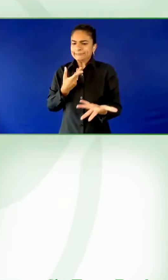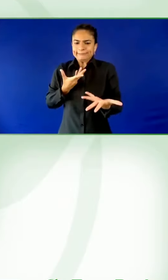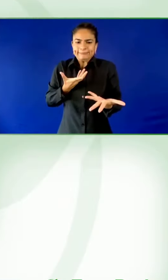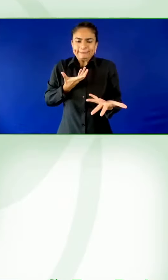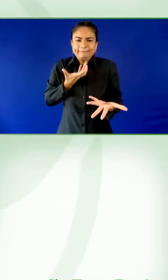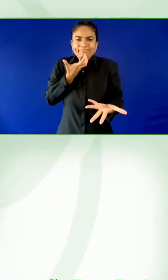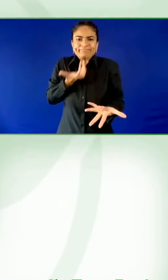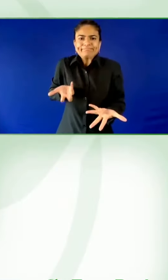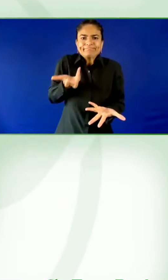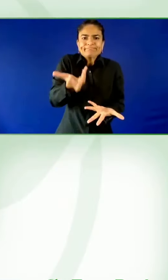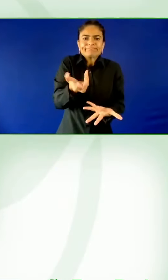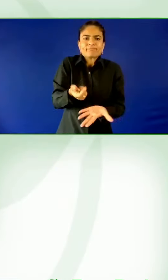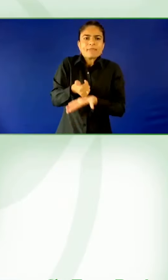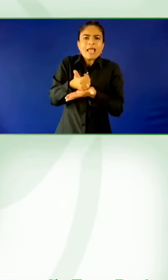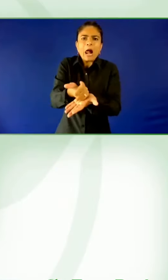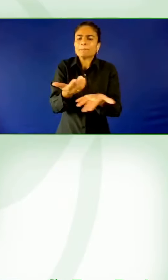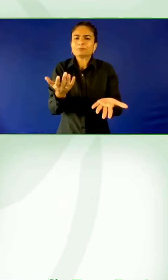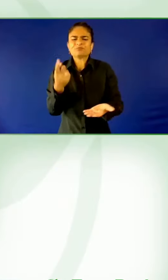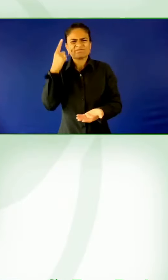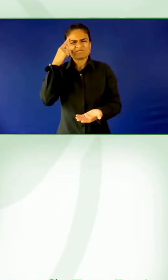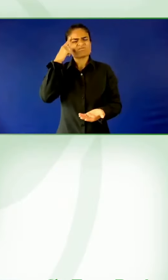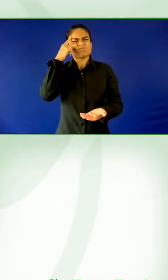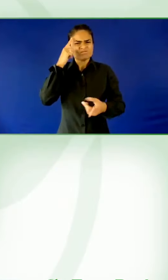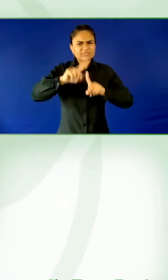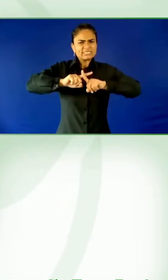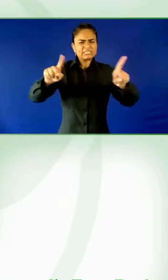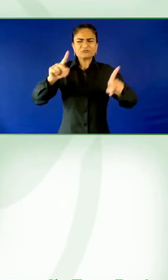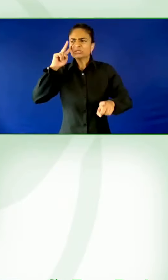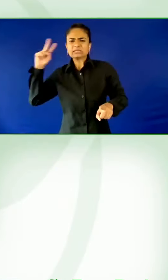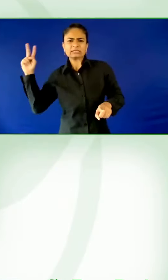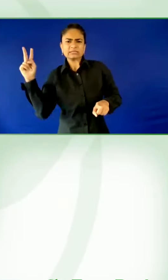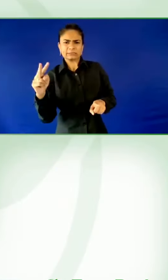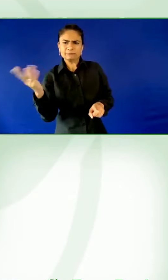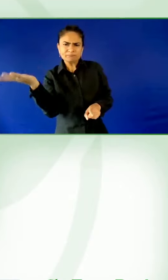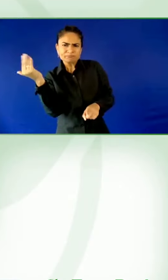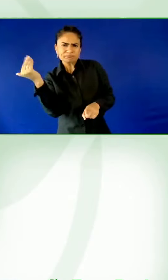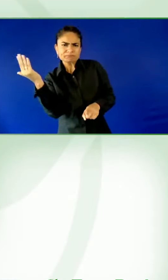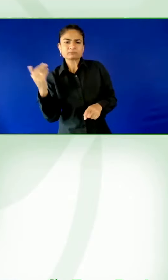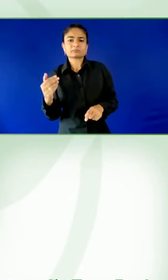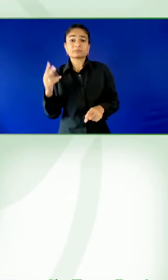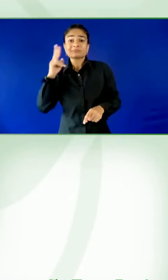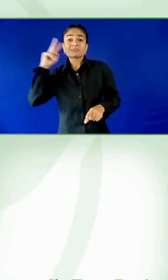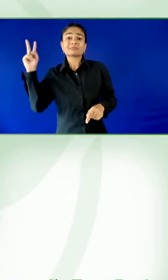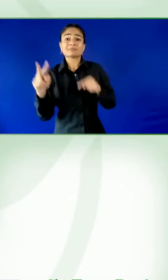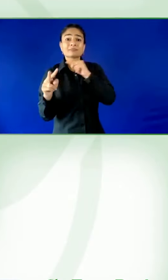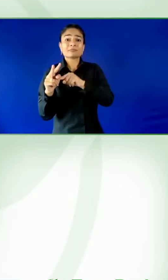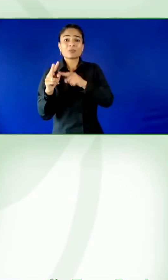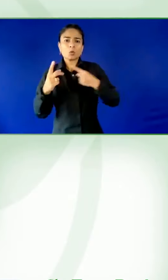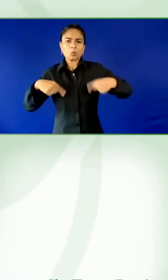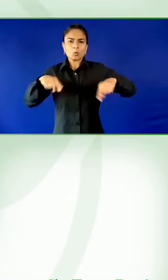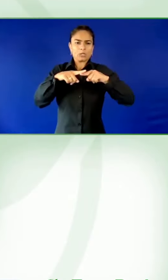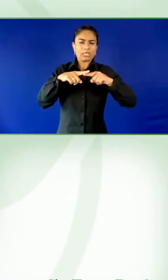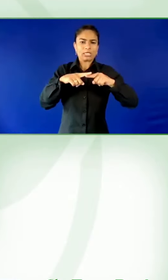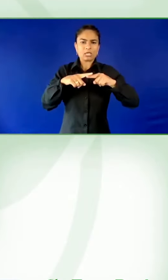challenges, bringing the different players together in what we called a lab, including